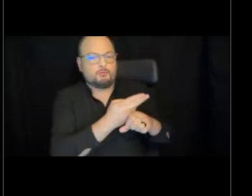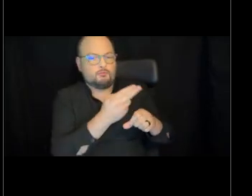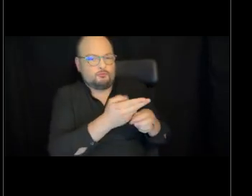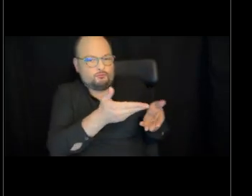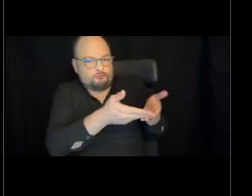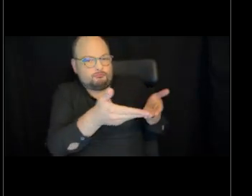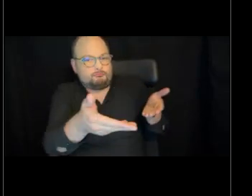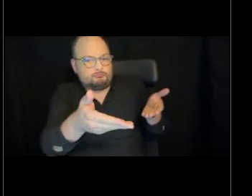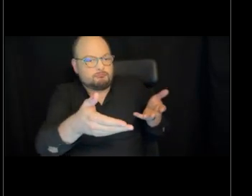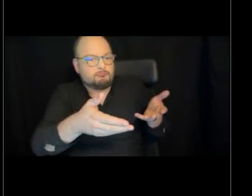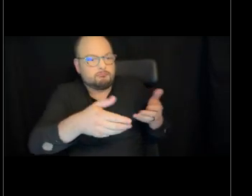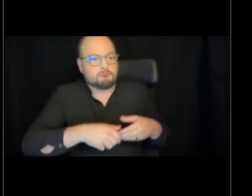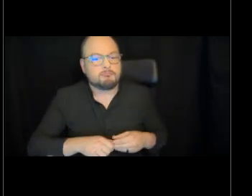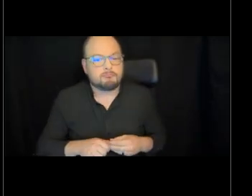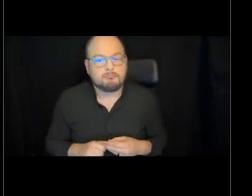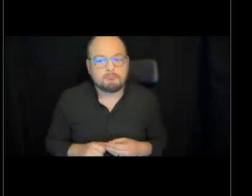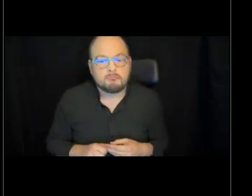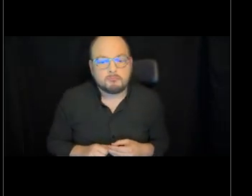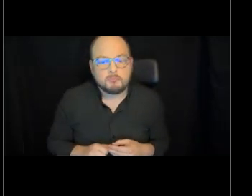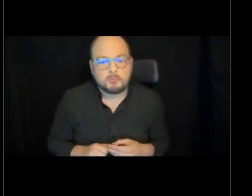surfaces.